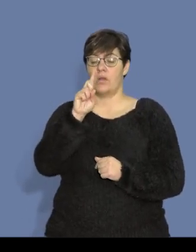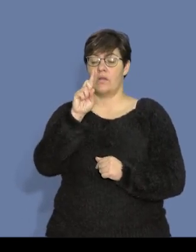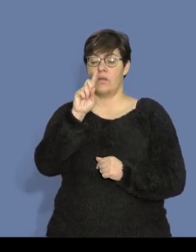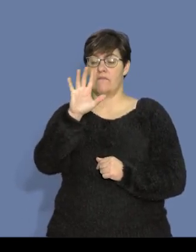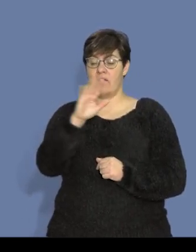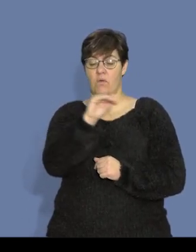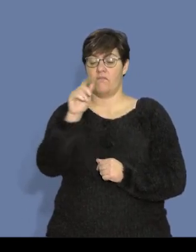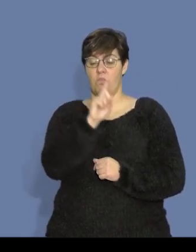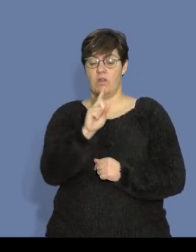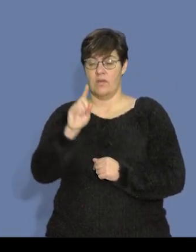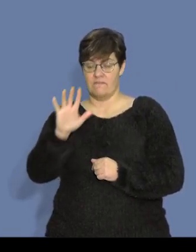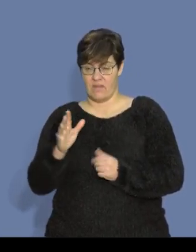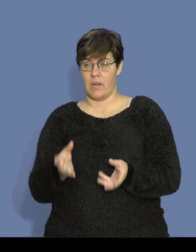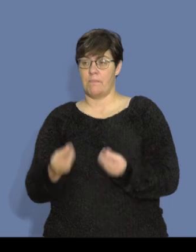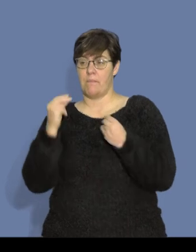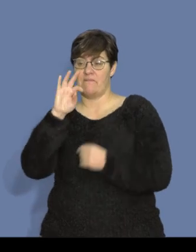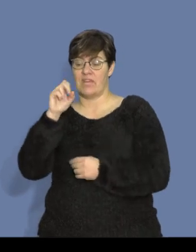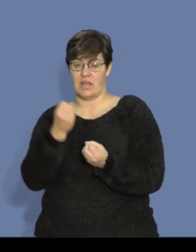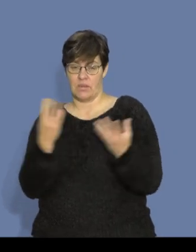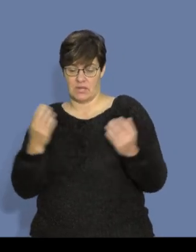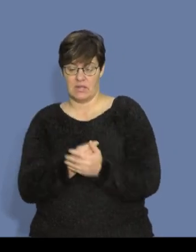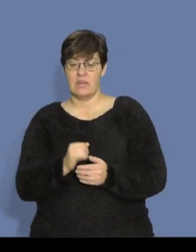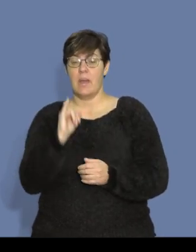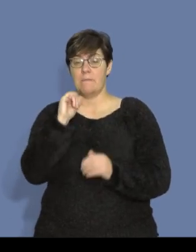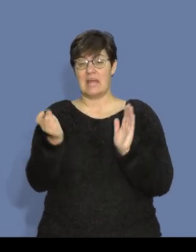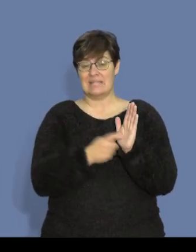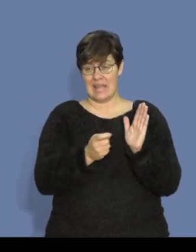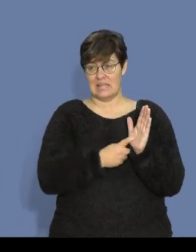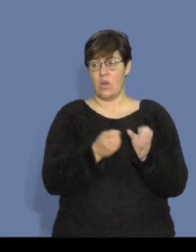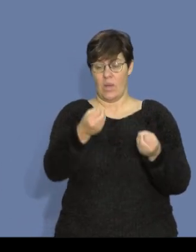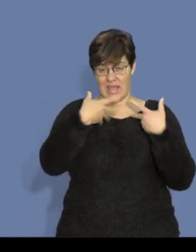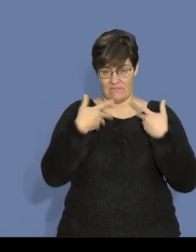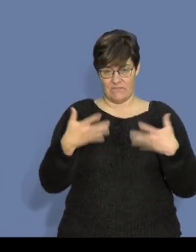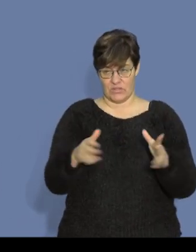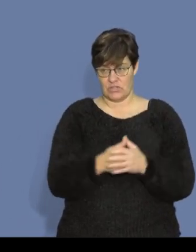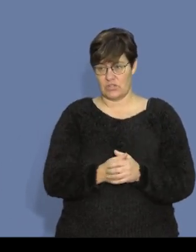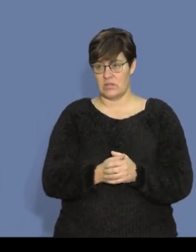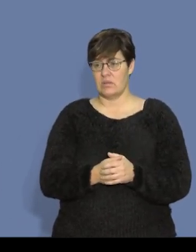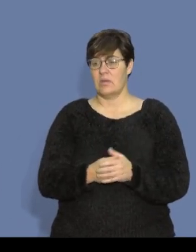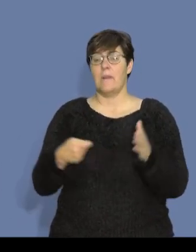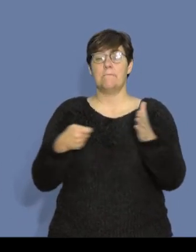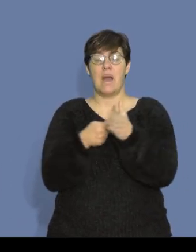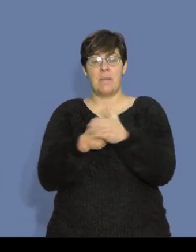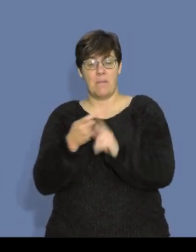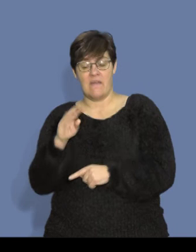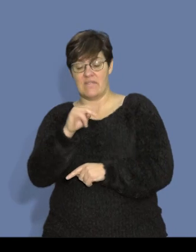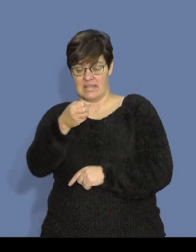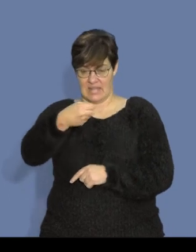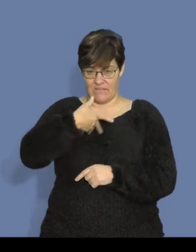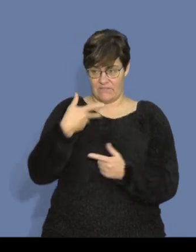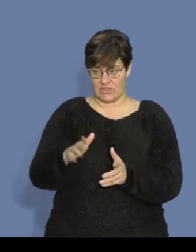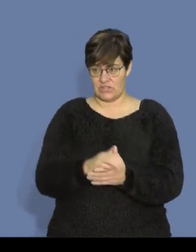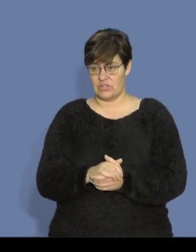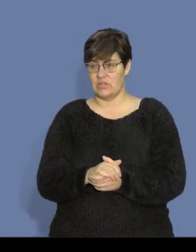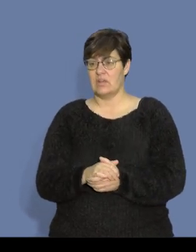calculation. It's the 15 over 115 to give you your VAT amount. Your bad debts, the VAT amount is given to you. Your merchandise purchase,